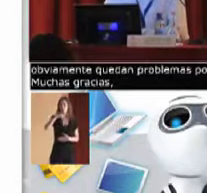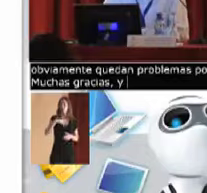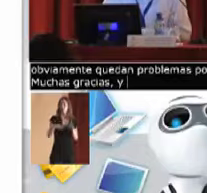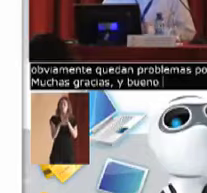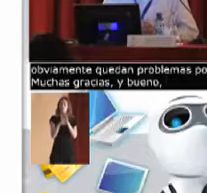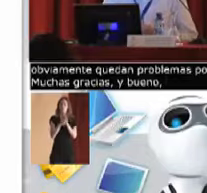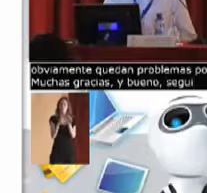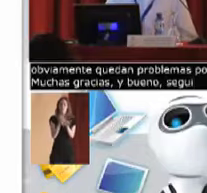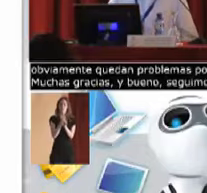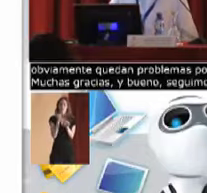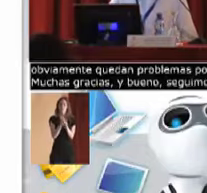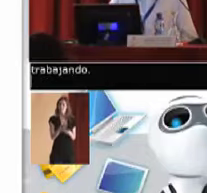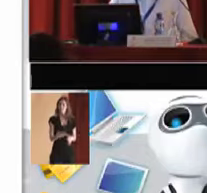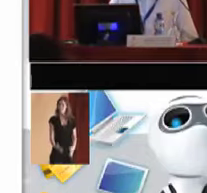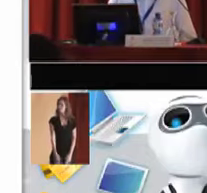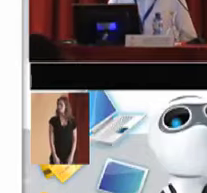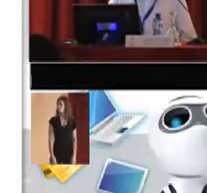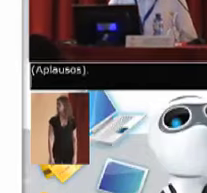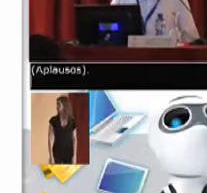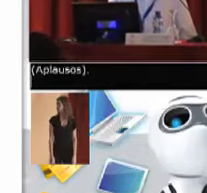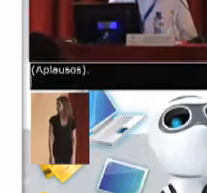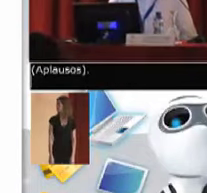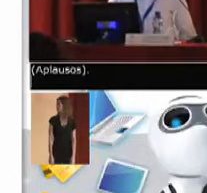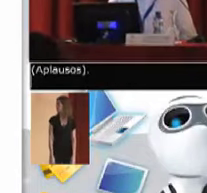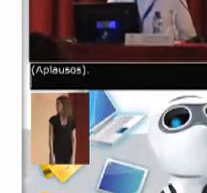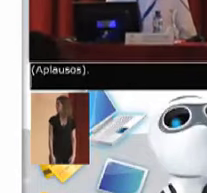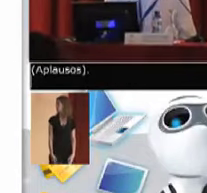very much, and we keep on working.